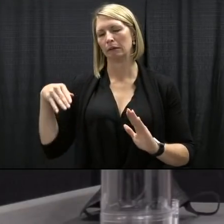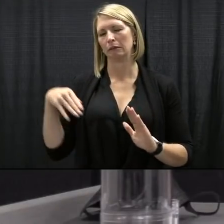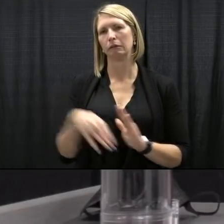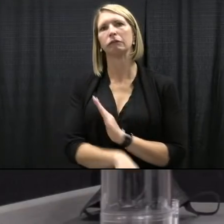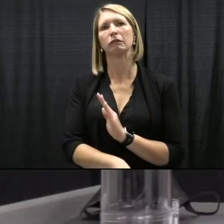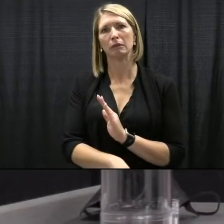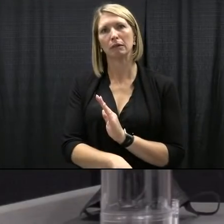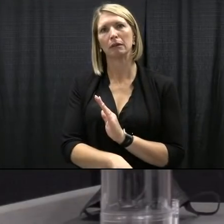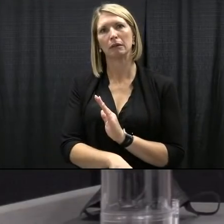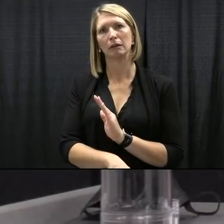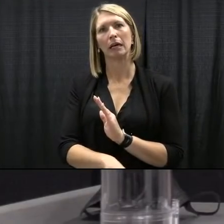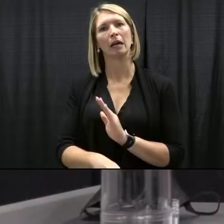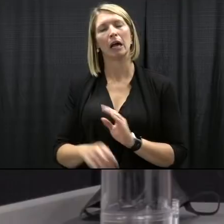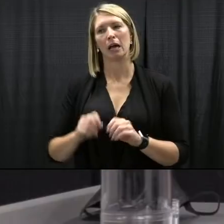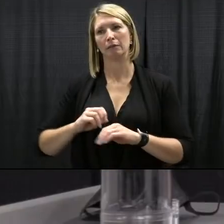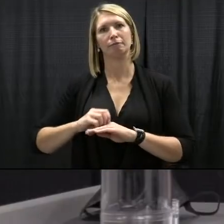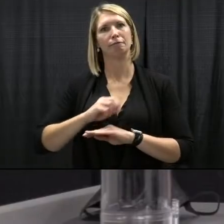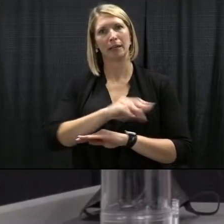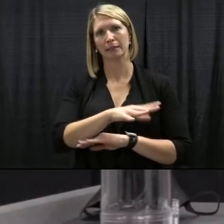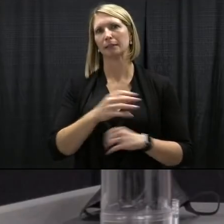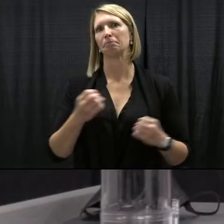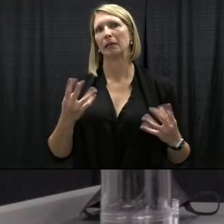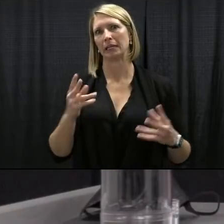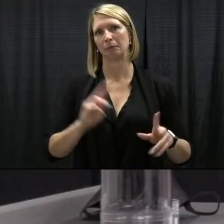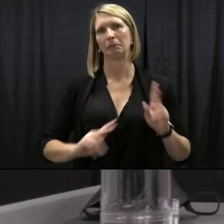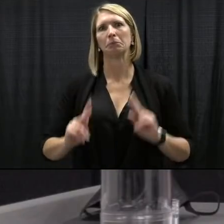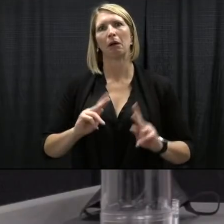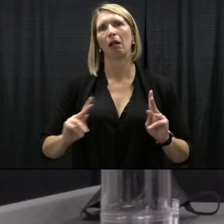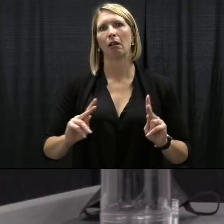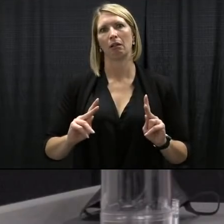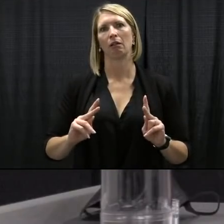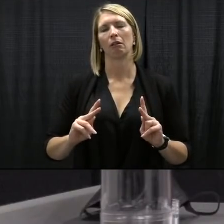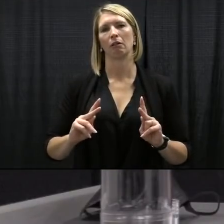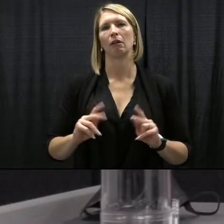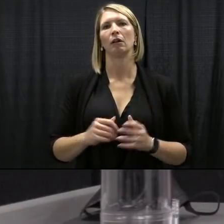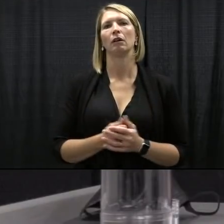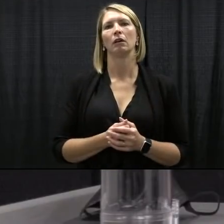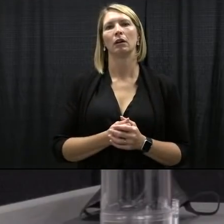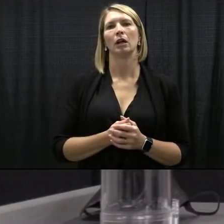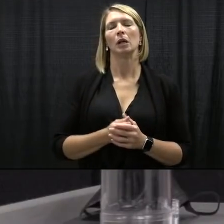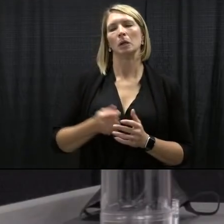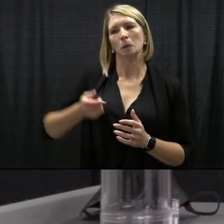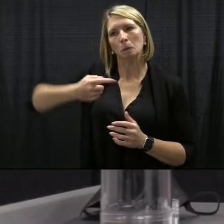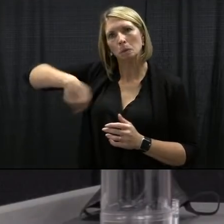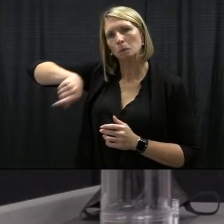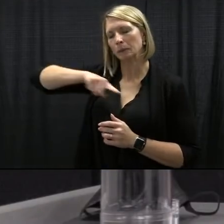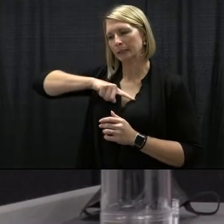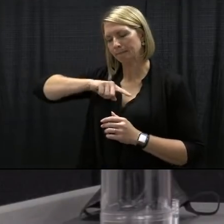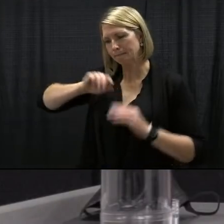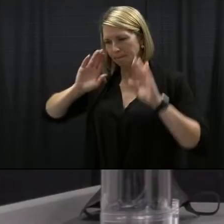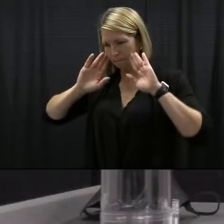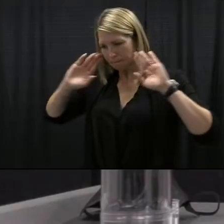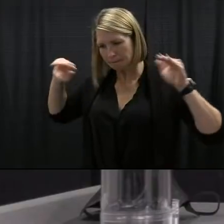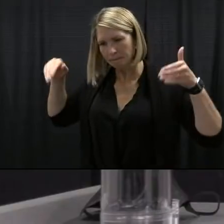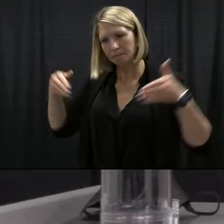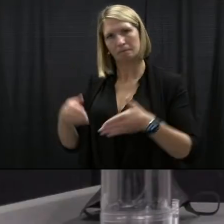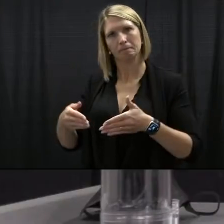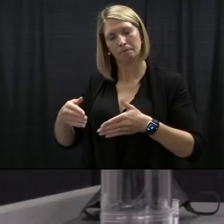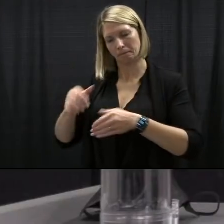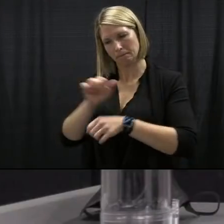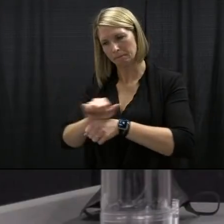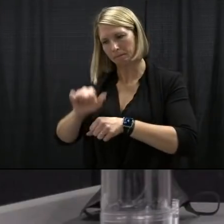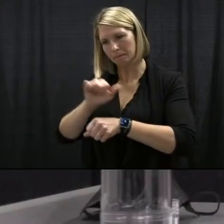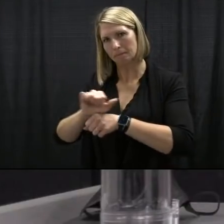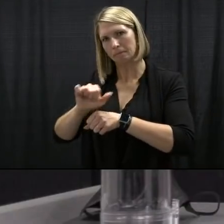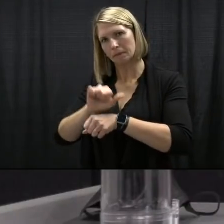and the livelihoods of many Newfoundlanders and Labradorians. So with this in mind, we have been diligently working towards the development of a